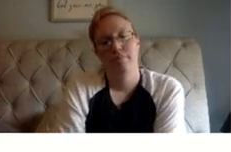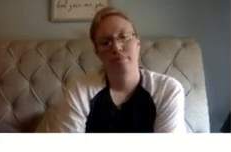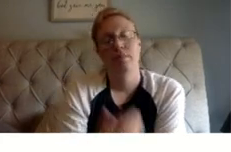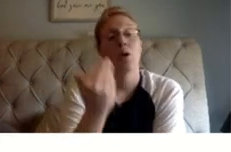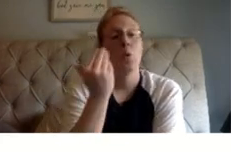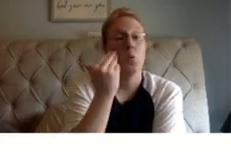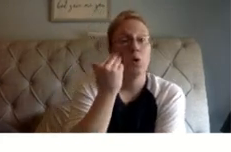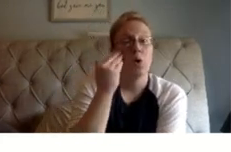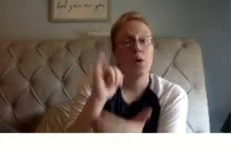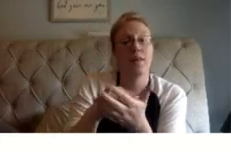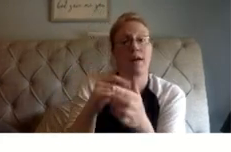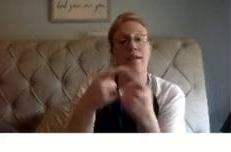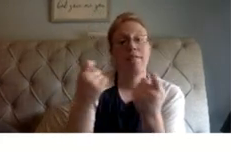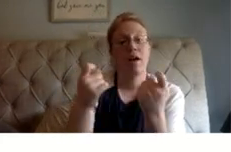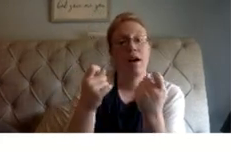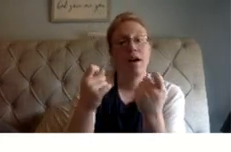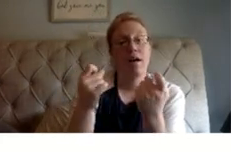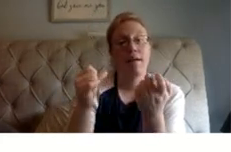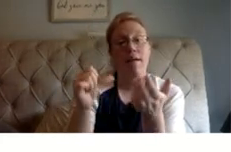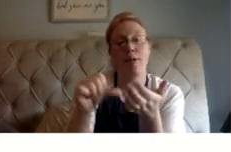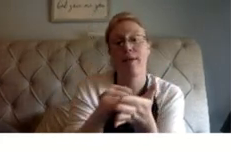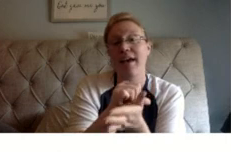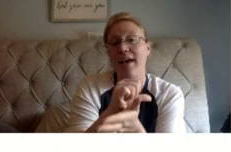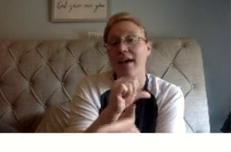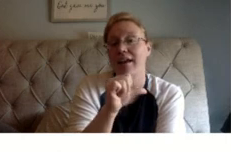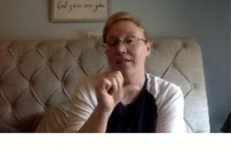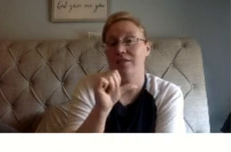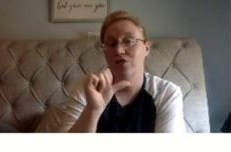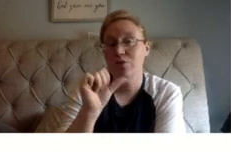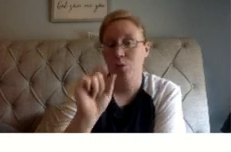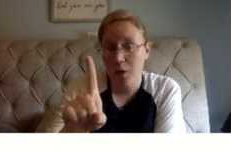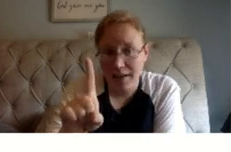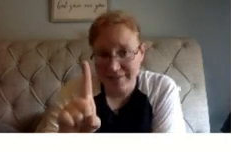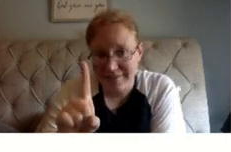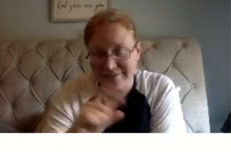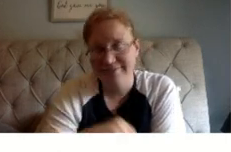that from page 1.